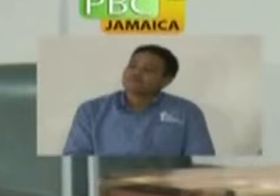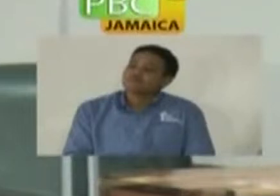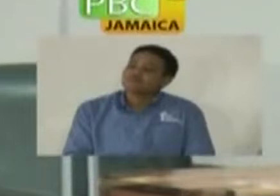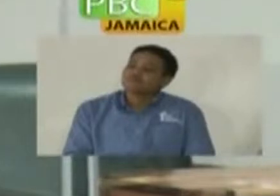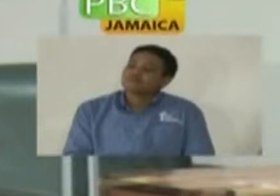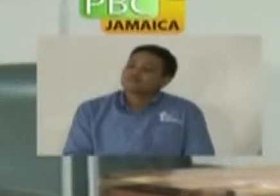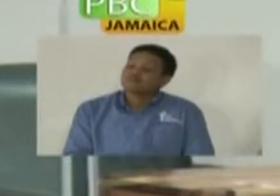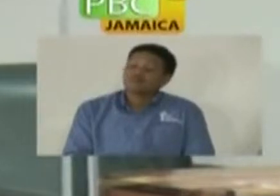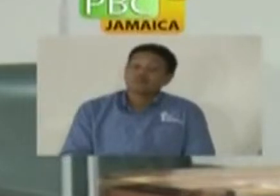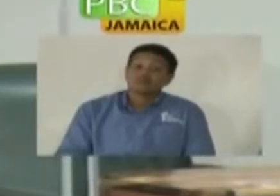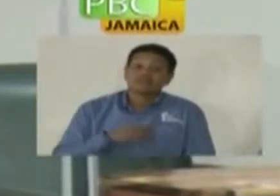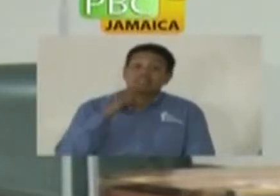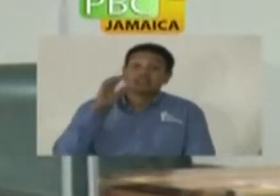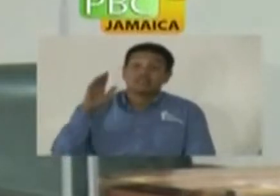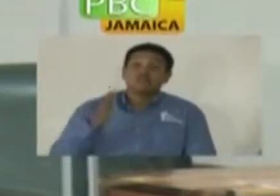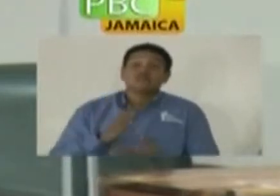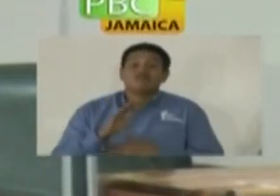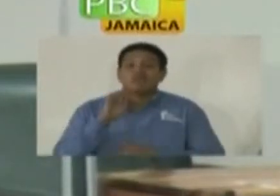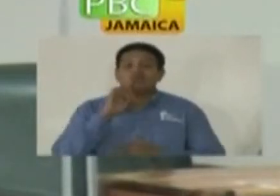taken away,